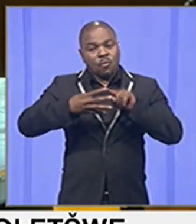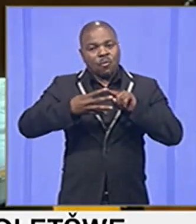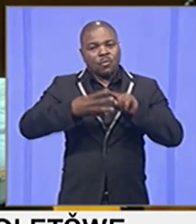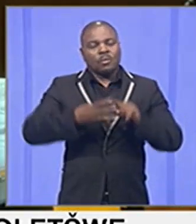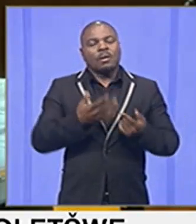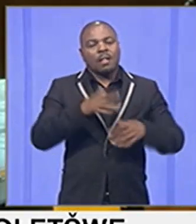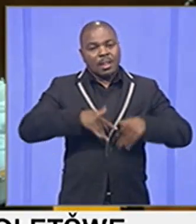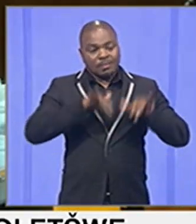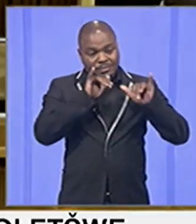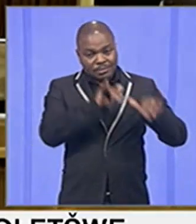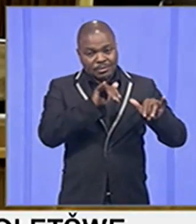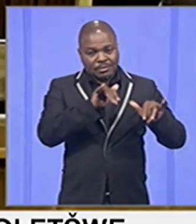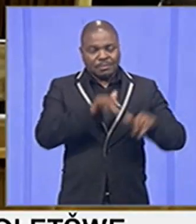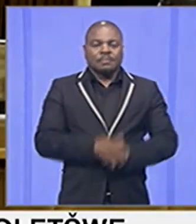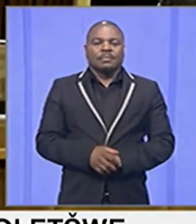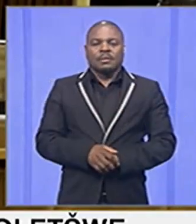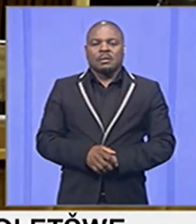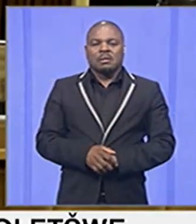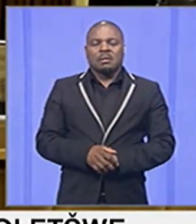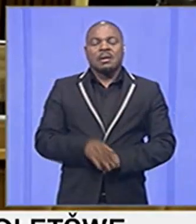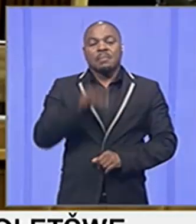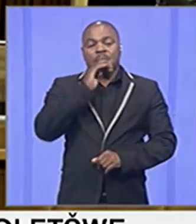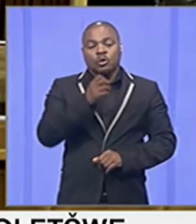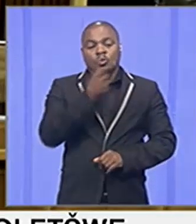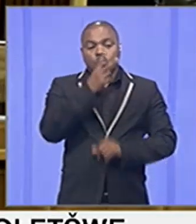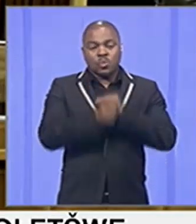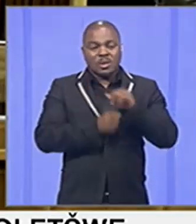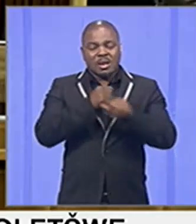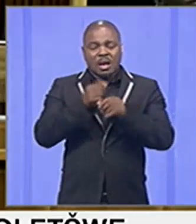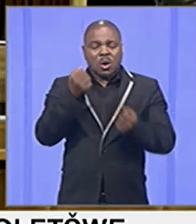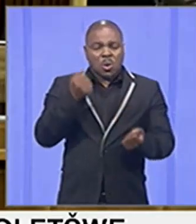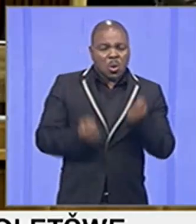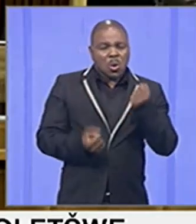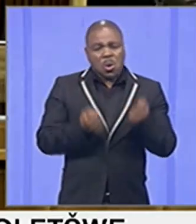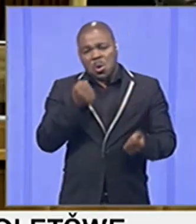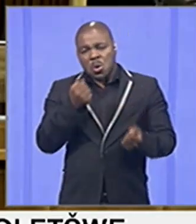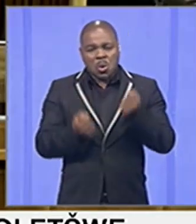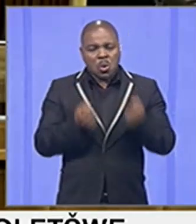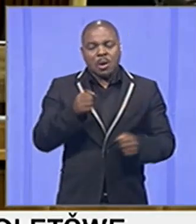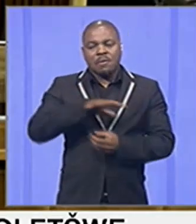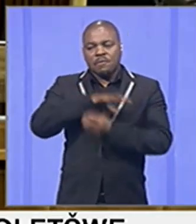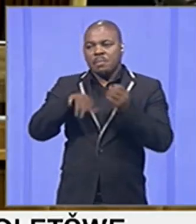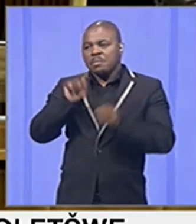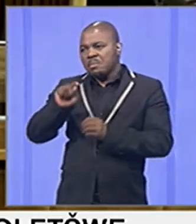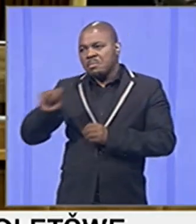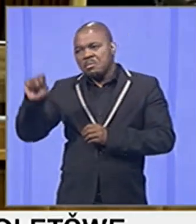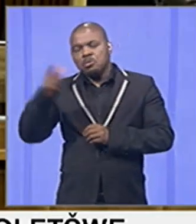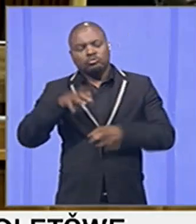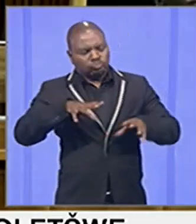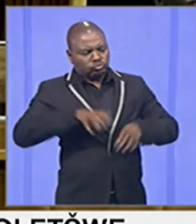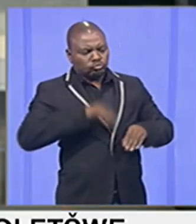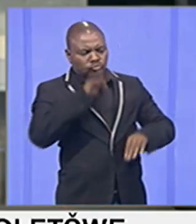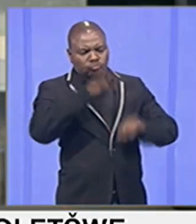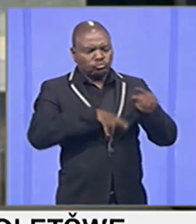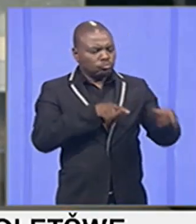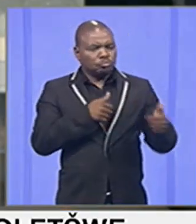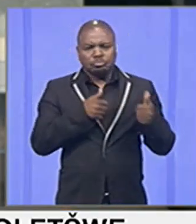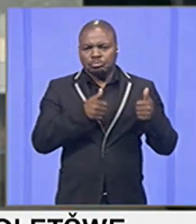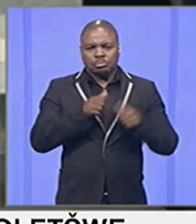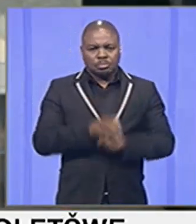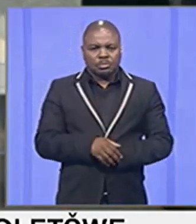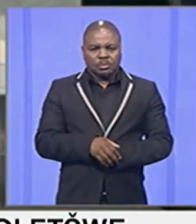sentenced to life imprisonment. Morago ga mengwaga ye 2 mola molato o bulwago ba lapa ba amogetšwe kahlolo ka diatla tše 2. Wa tsebe